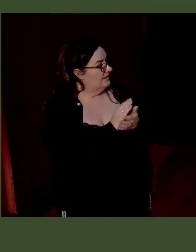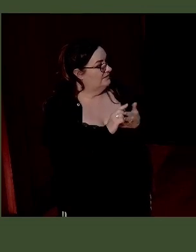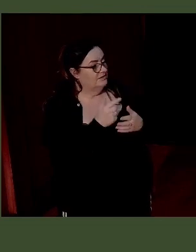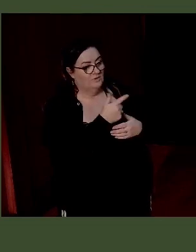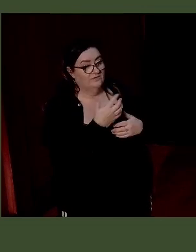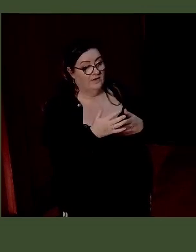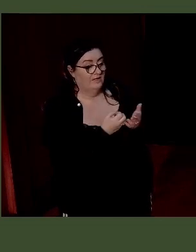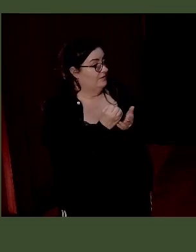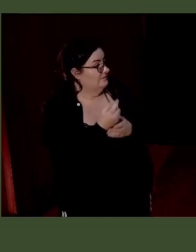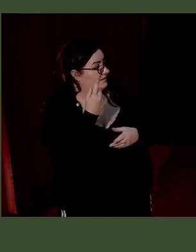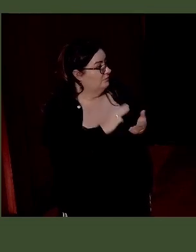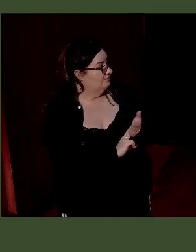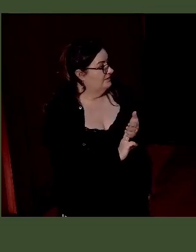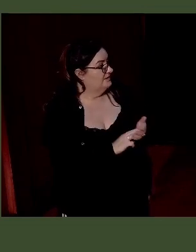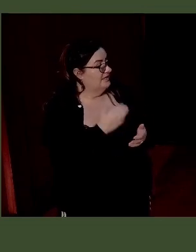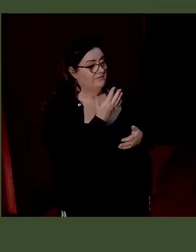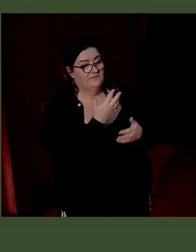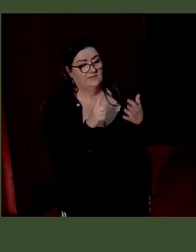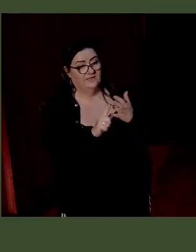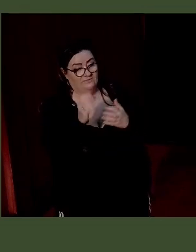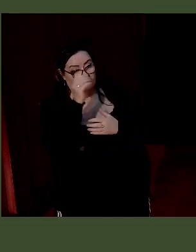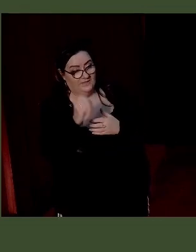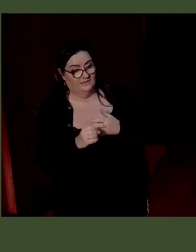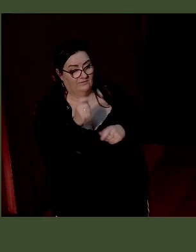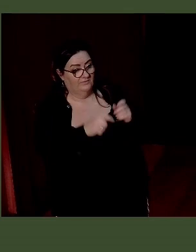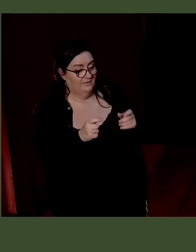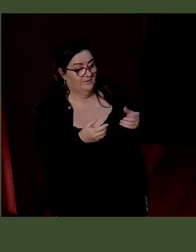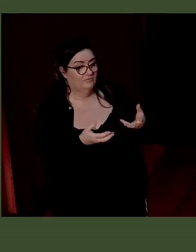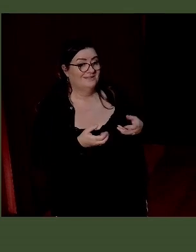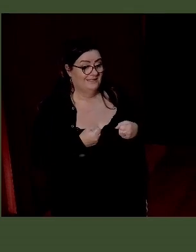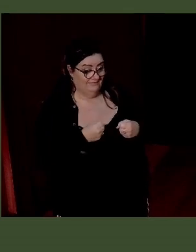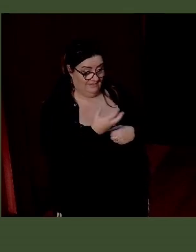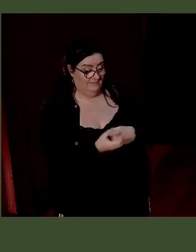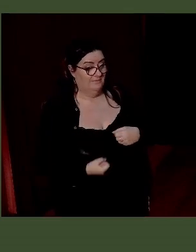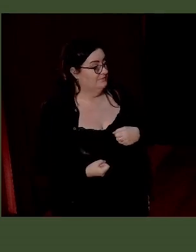In 1925, and I'll explain this to you in a moment, 57% of those receiving it,